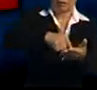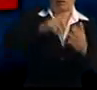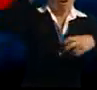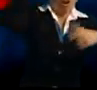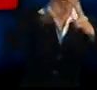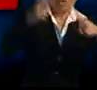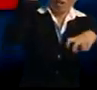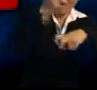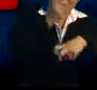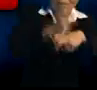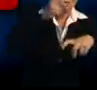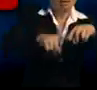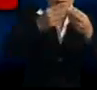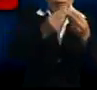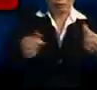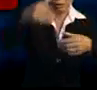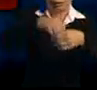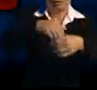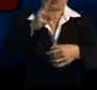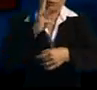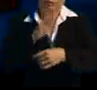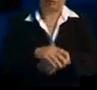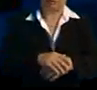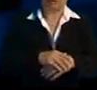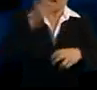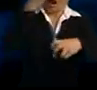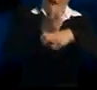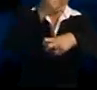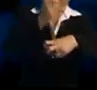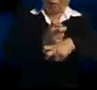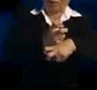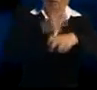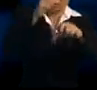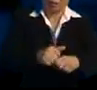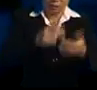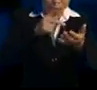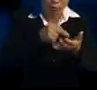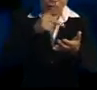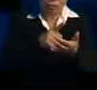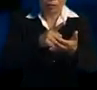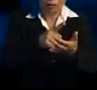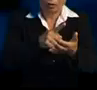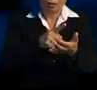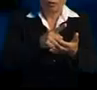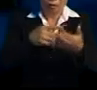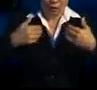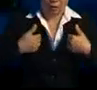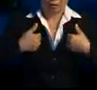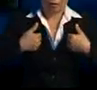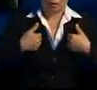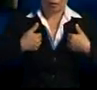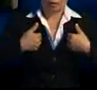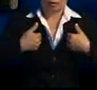hard and do not dissolve in water. Its hardness can be referred to its resistance